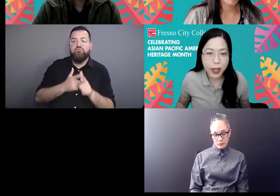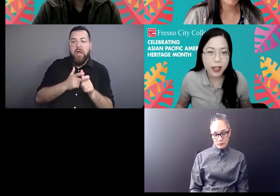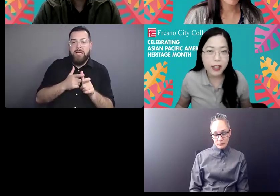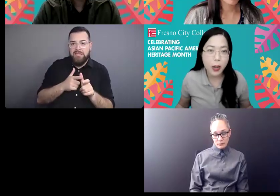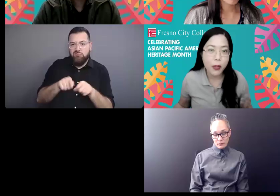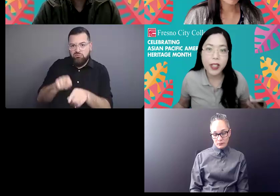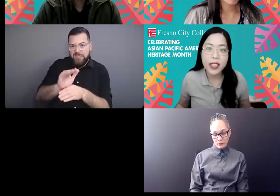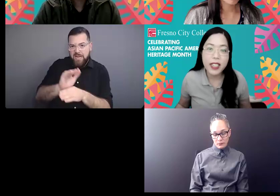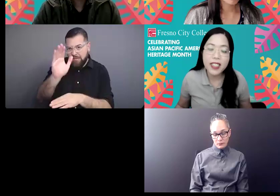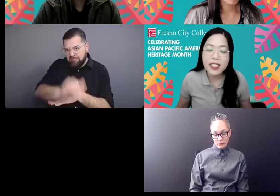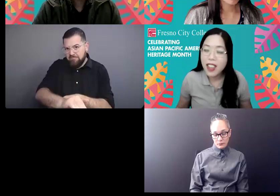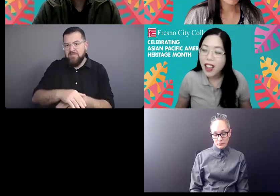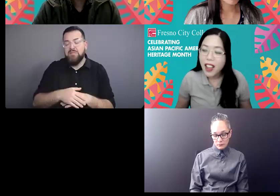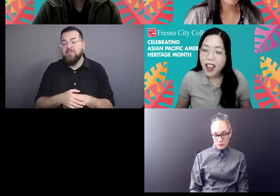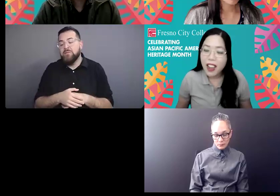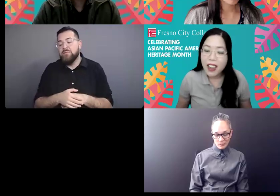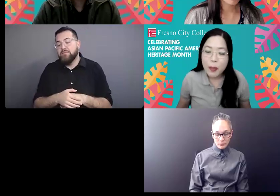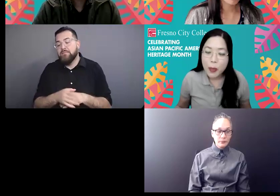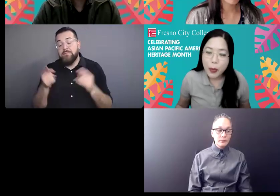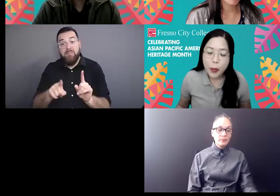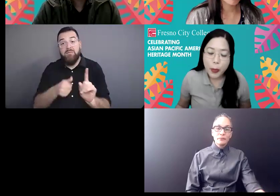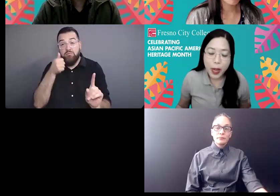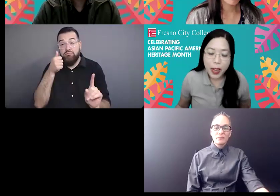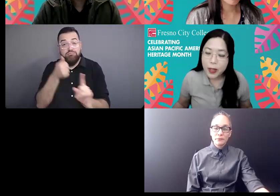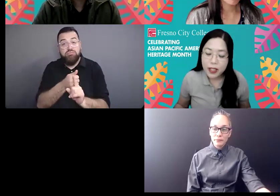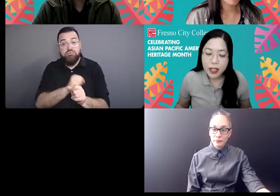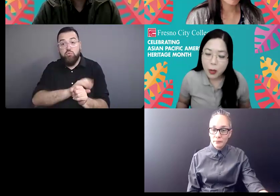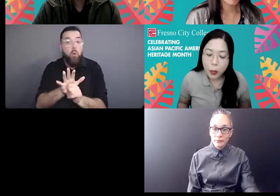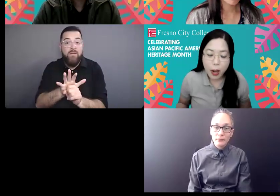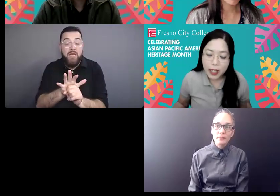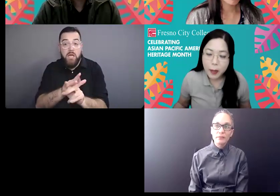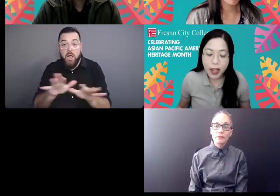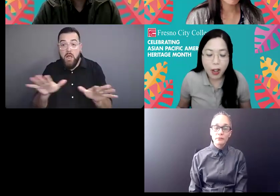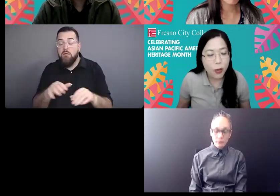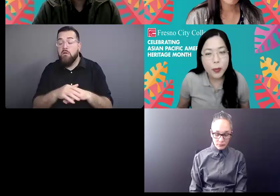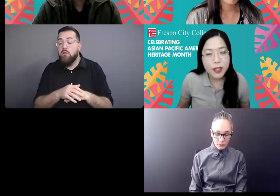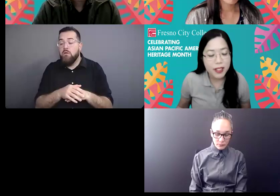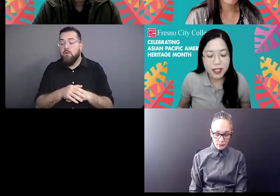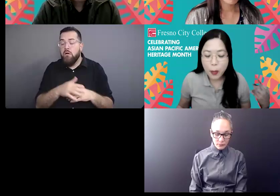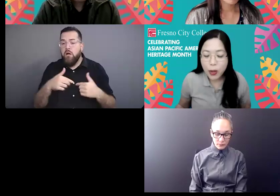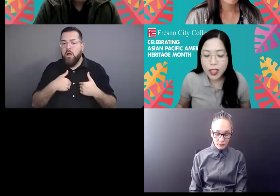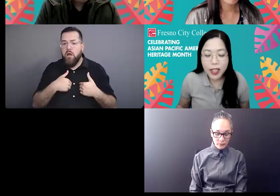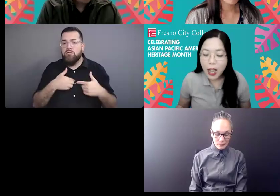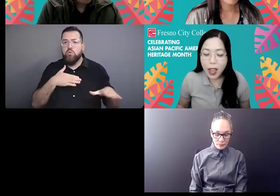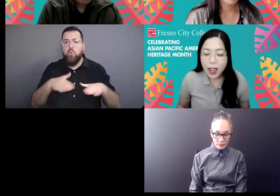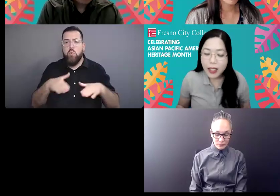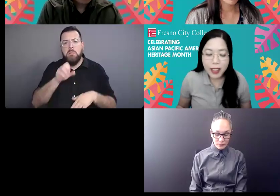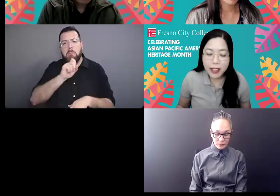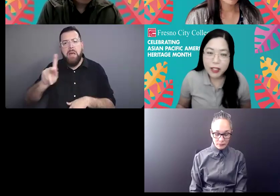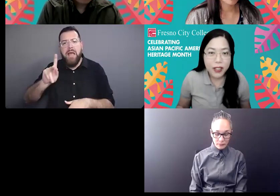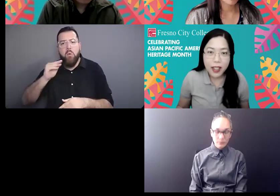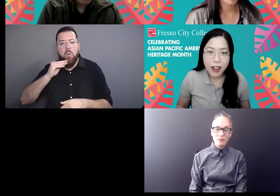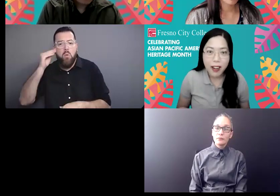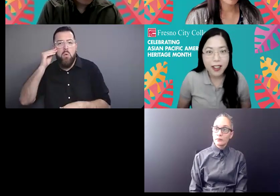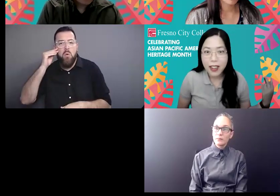and when COVID hit, when I was walking back home, someone yelled